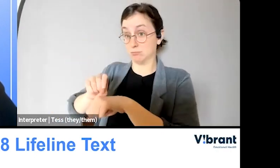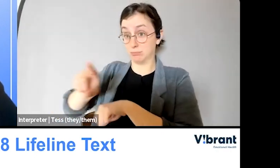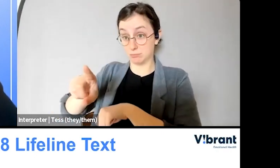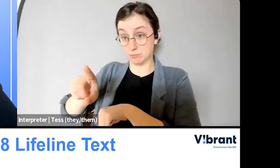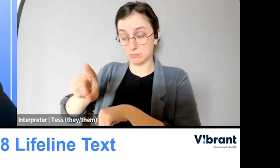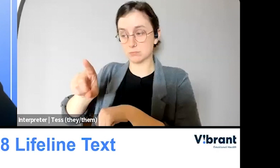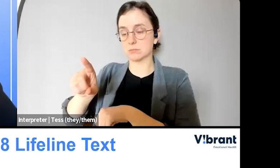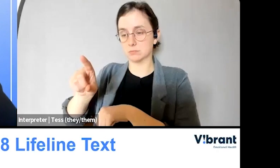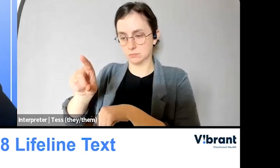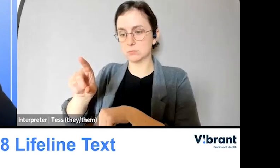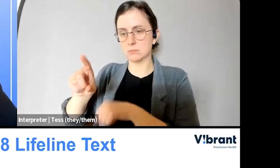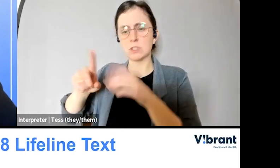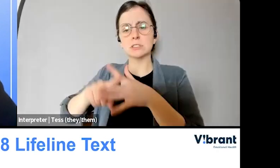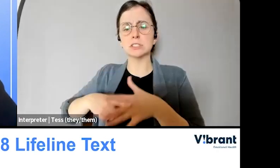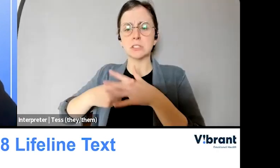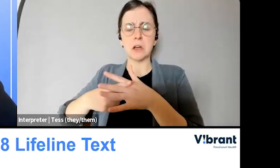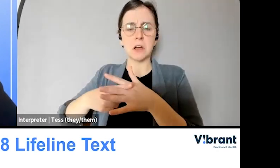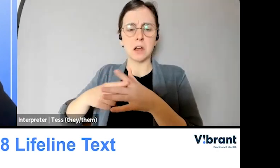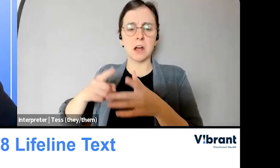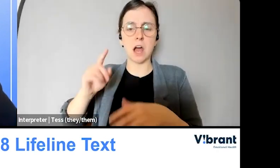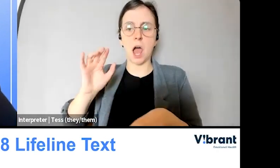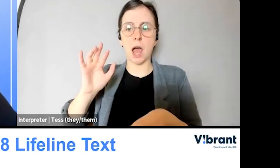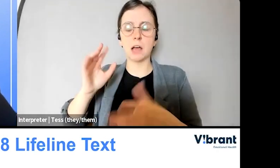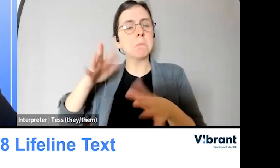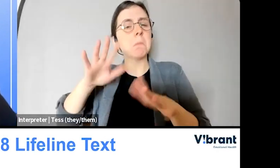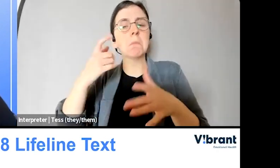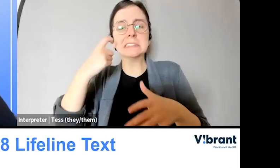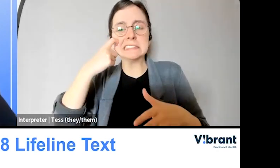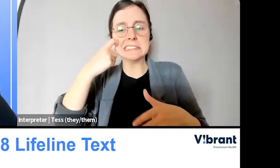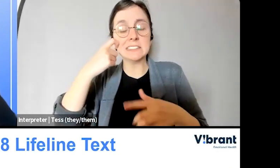Lifeline began relatively recently in